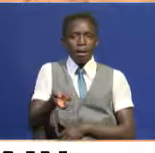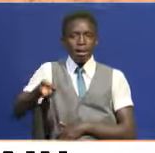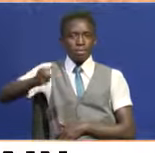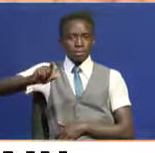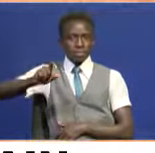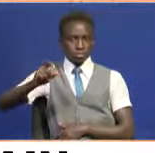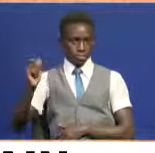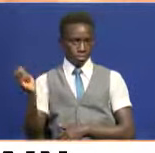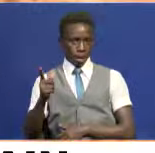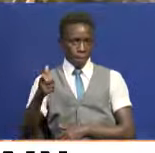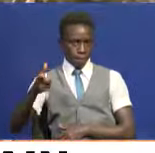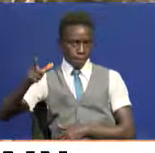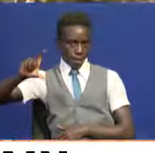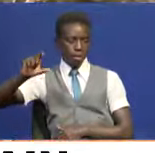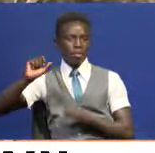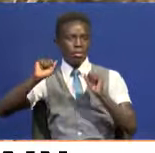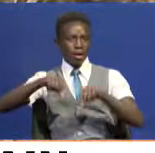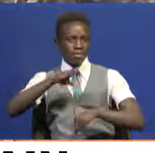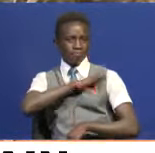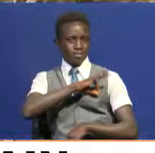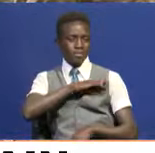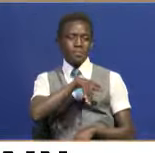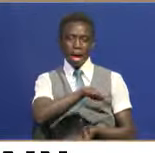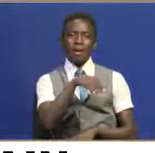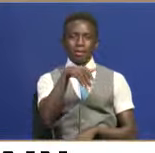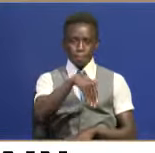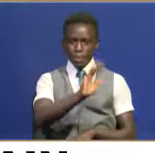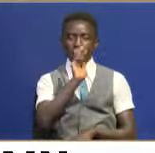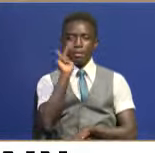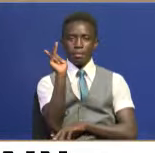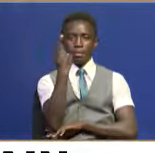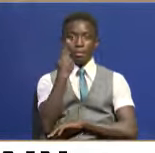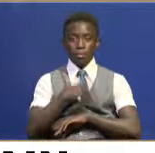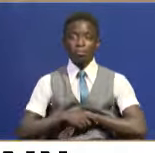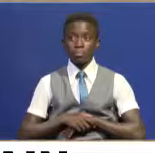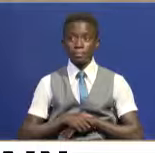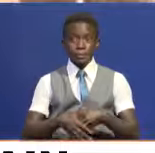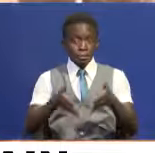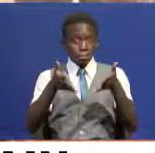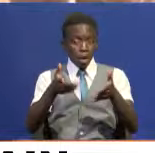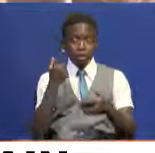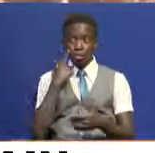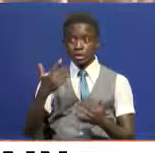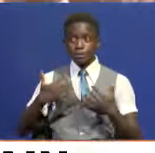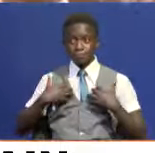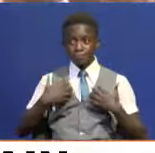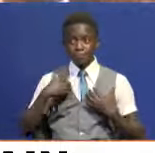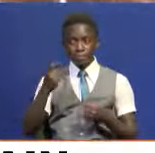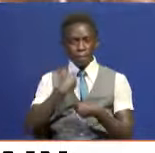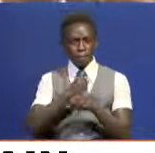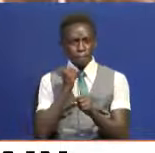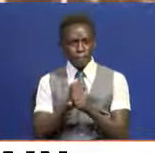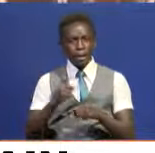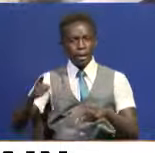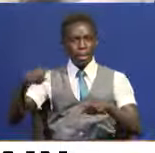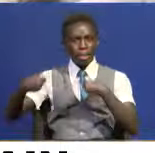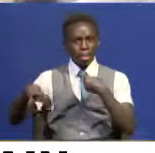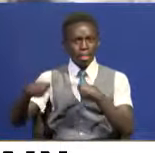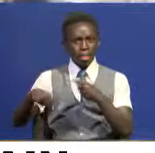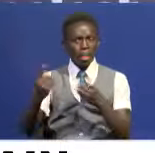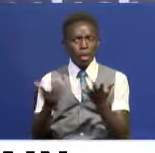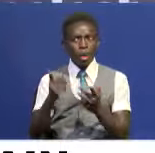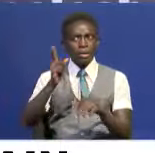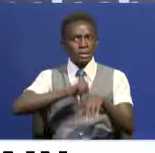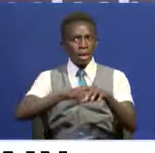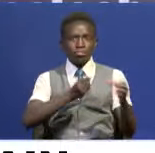the financing will go towards increasing quality of livestock and products to make Kenyan products competitive in key export